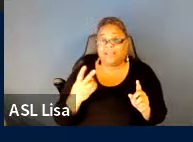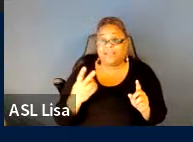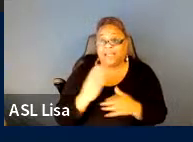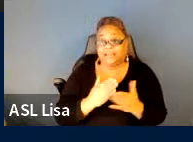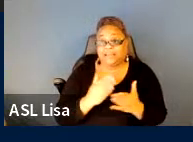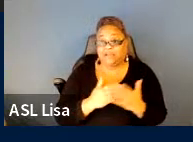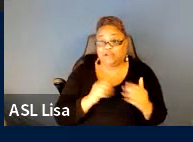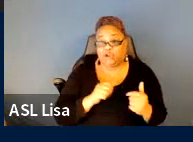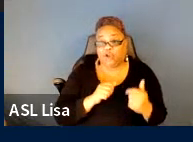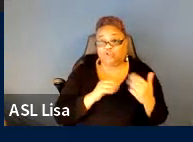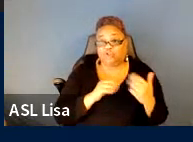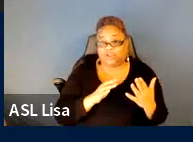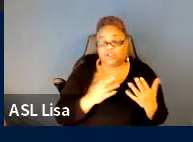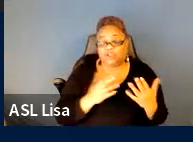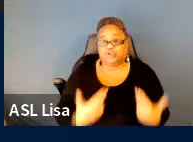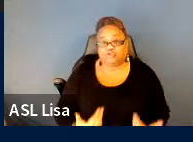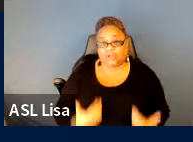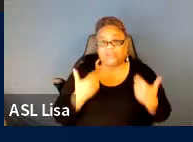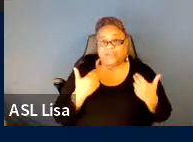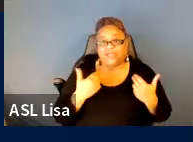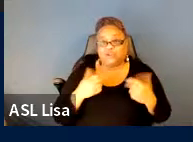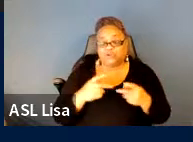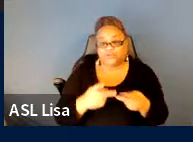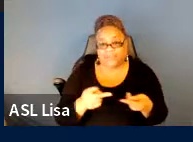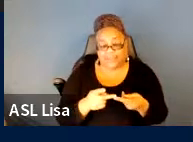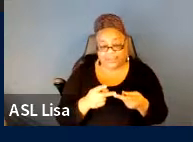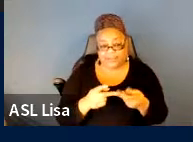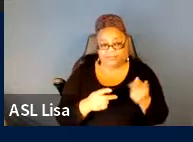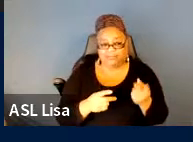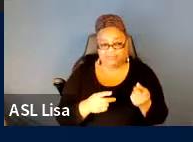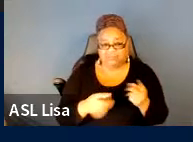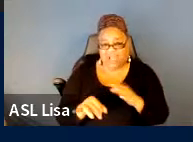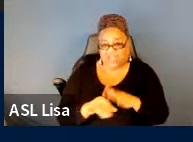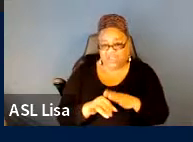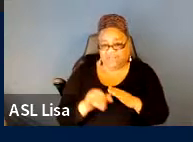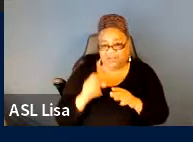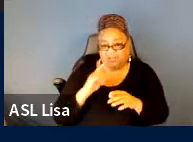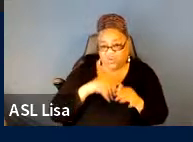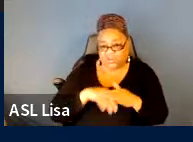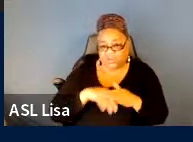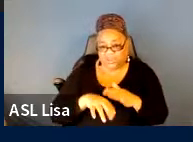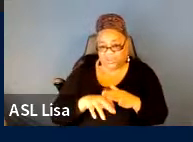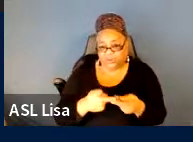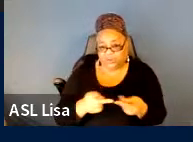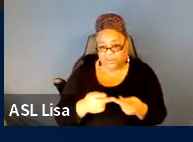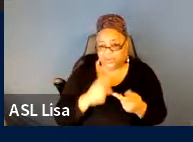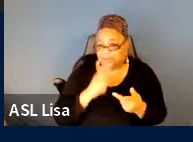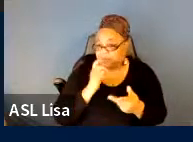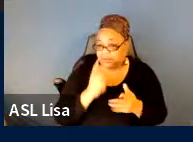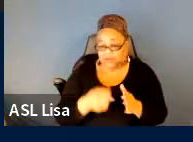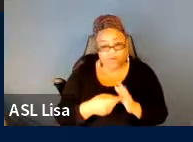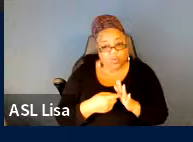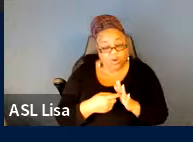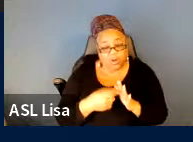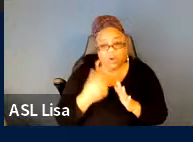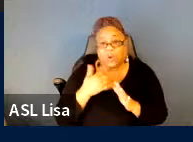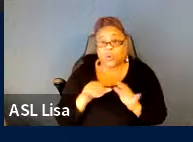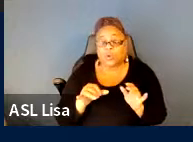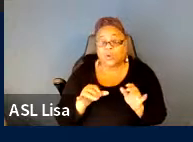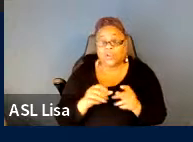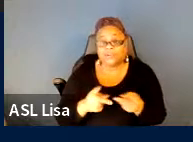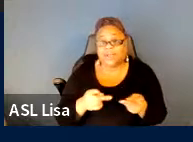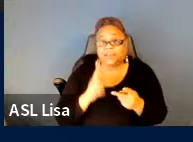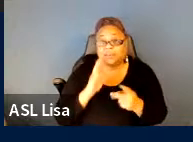facilities. At such facilities, identification of accessible spaces is not required where spaces are assigned